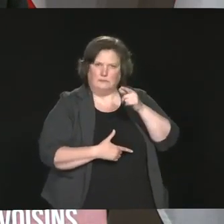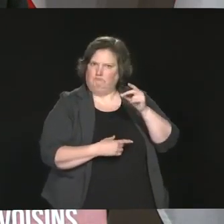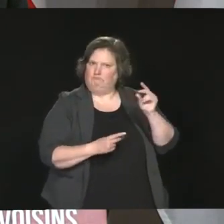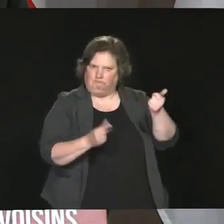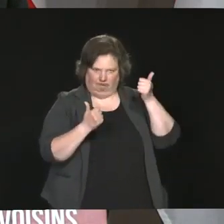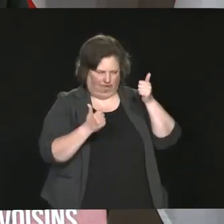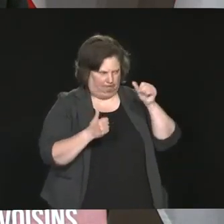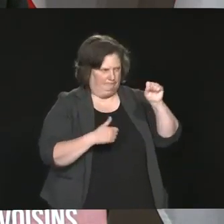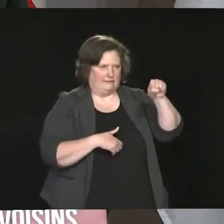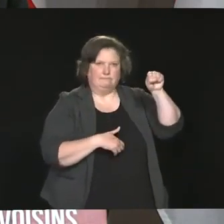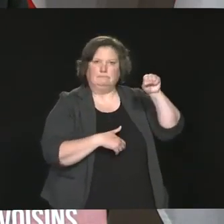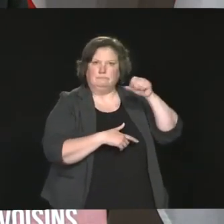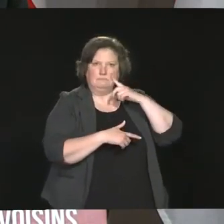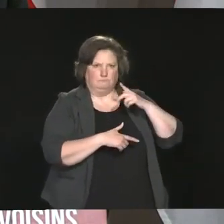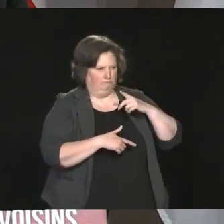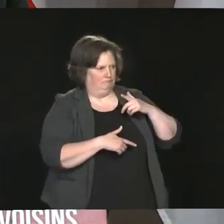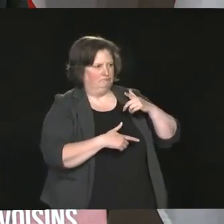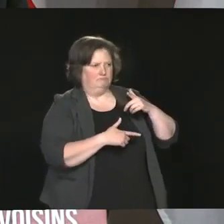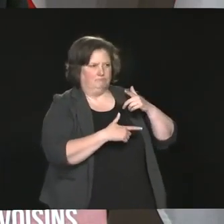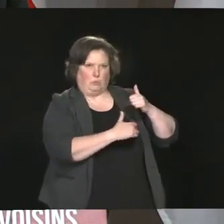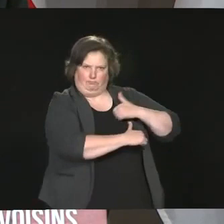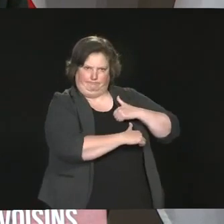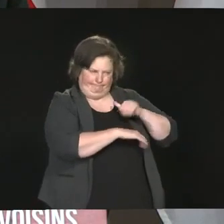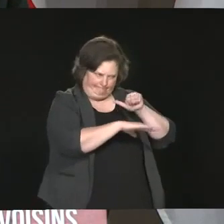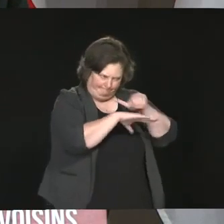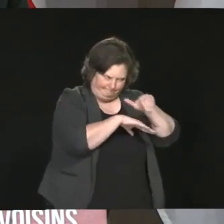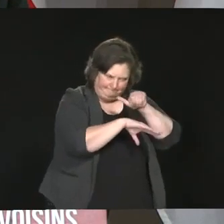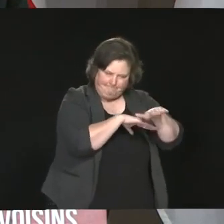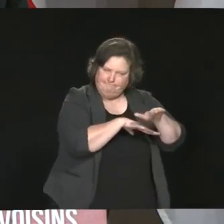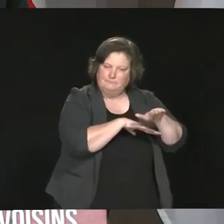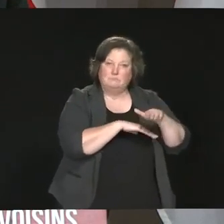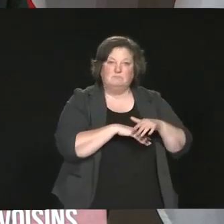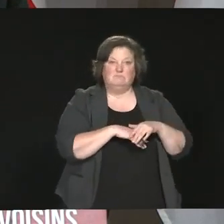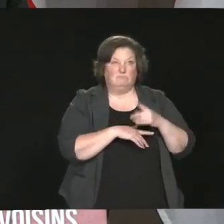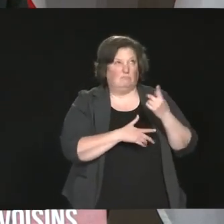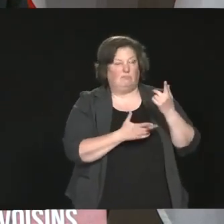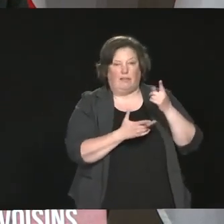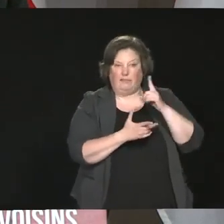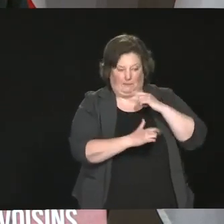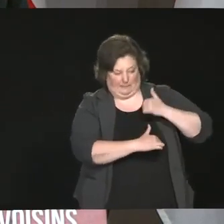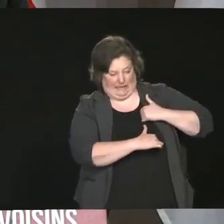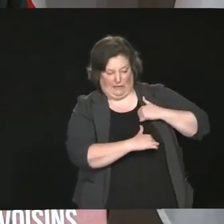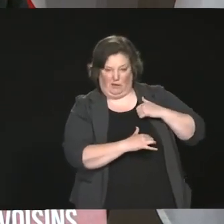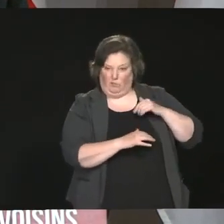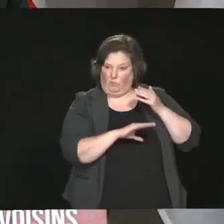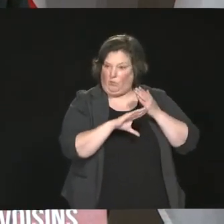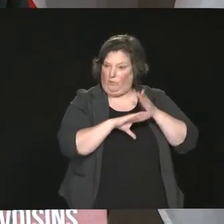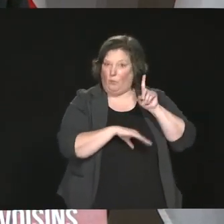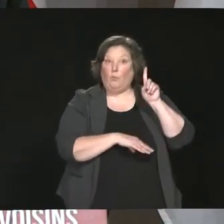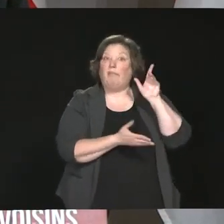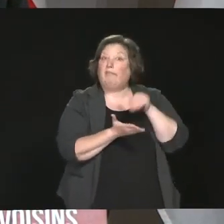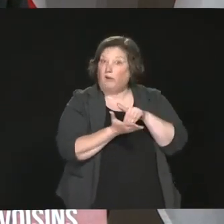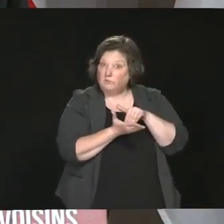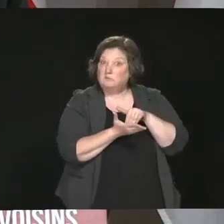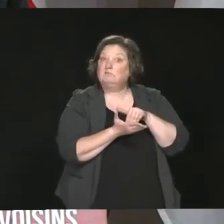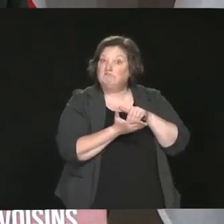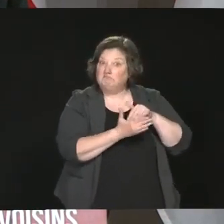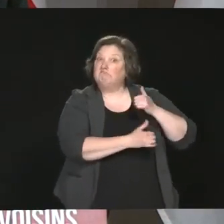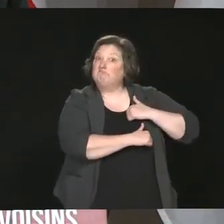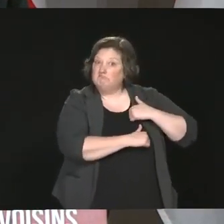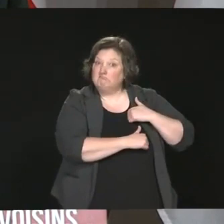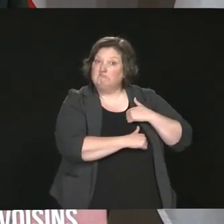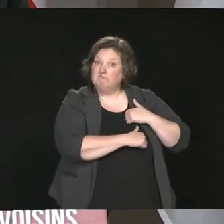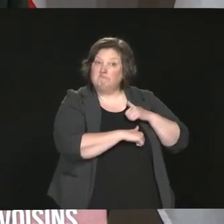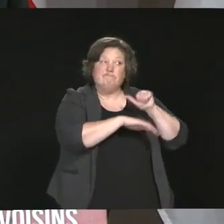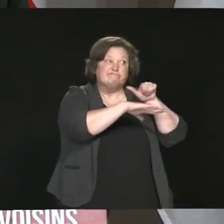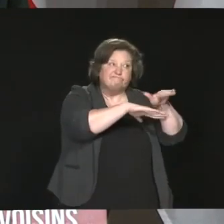to deploy. And over 1,000 Canadian Armed Forces members have deployed into those long-term care facilities